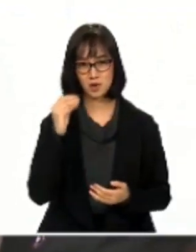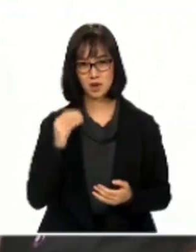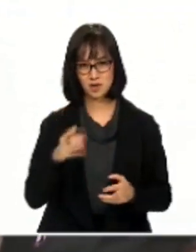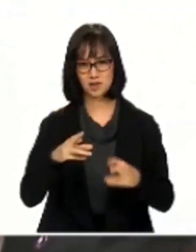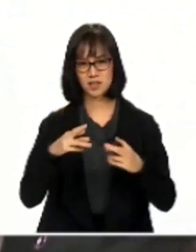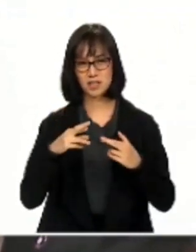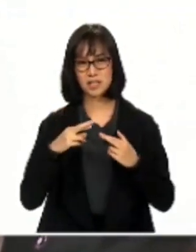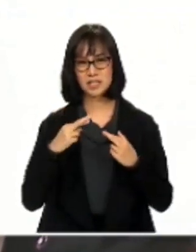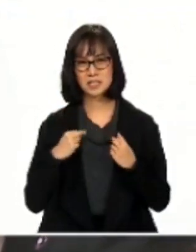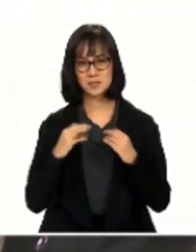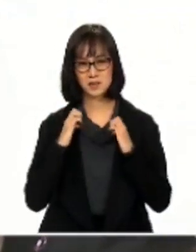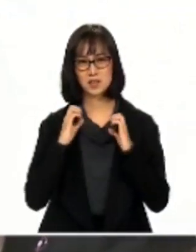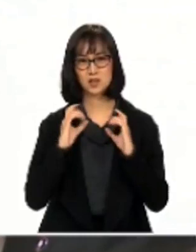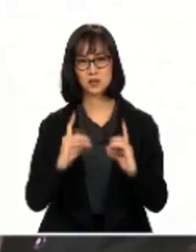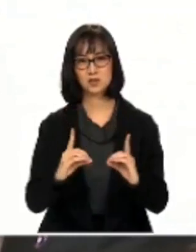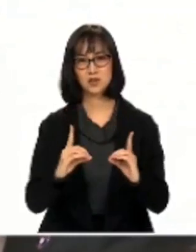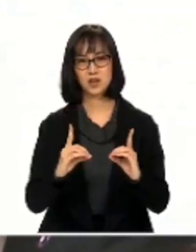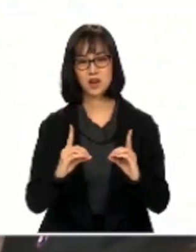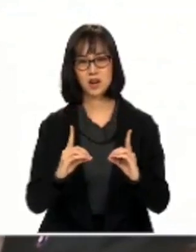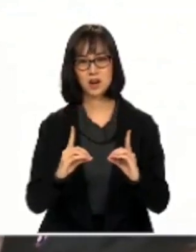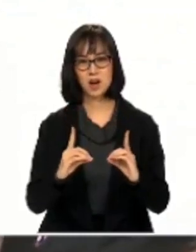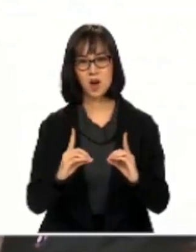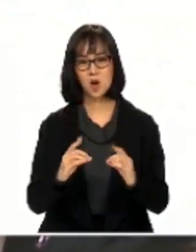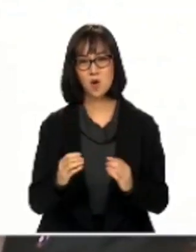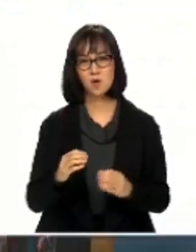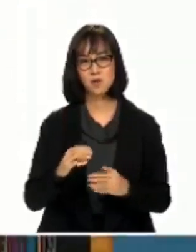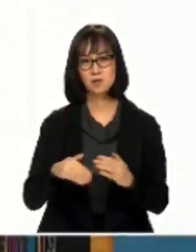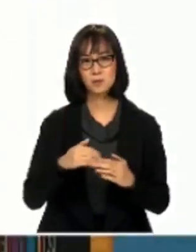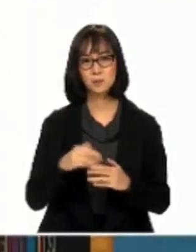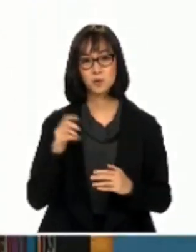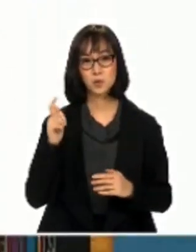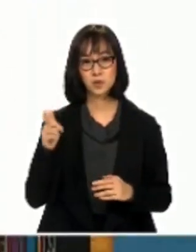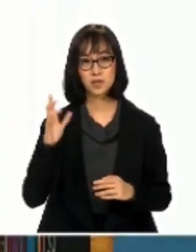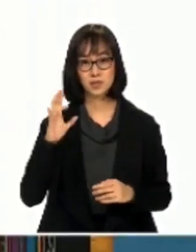over 27 million enrollees